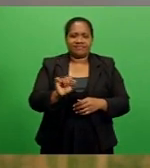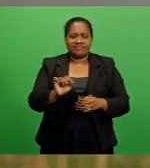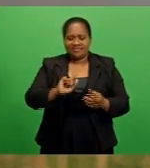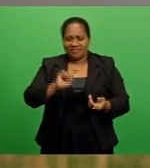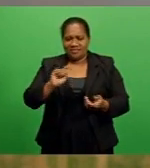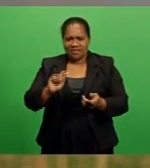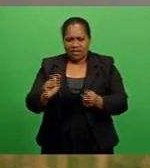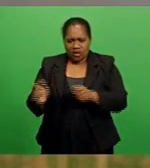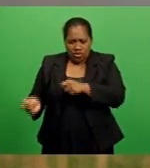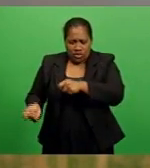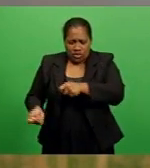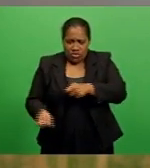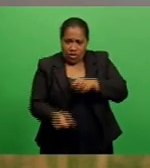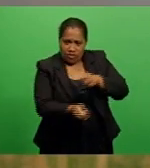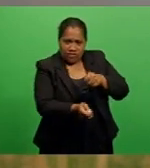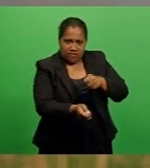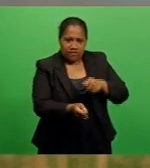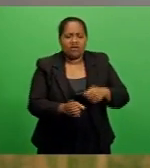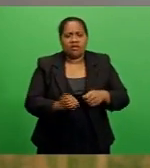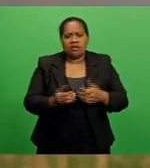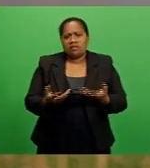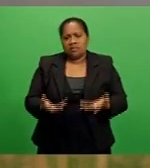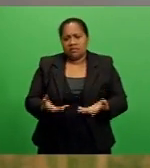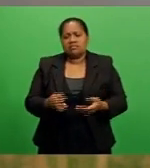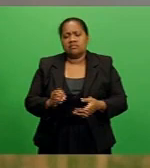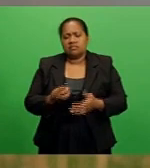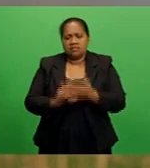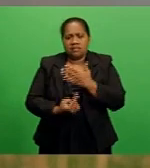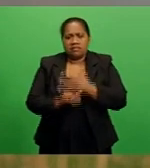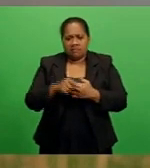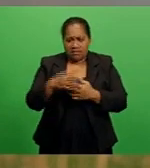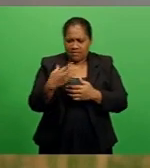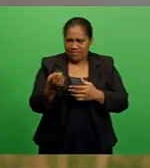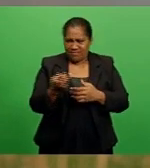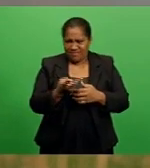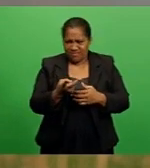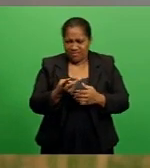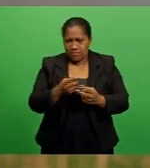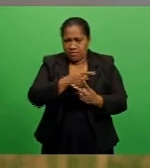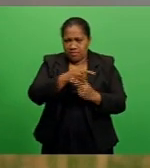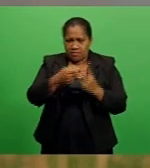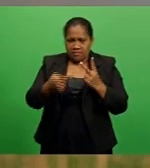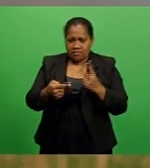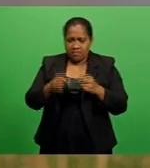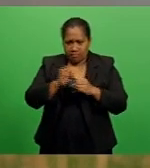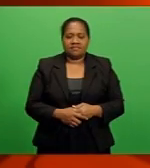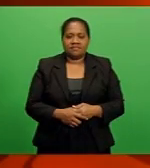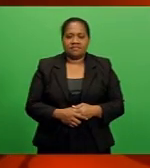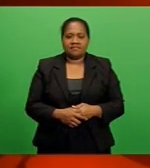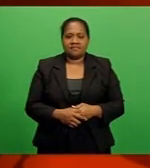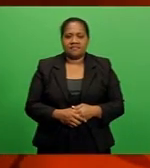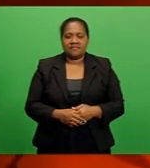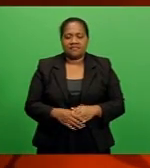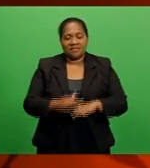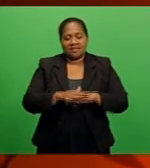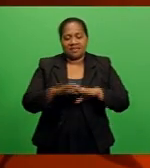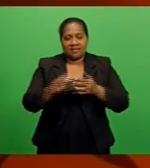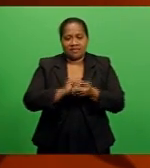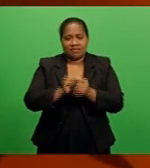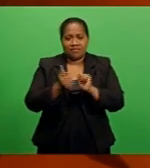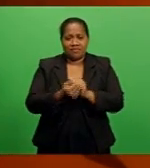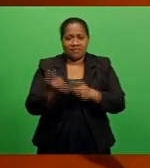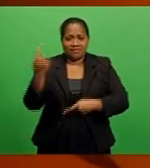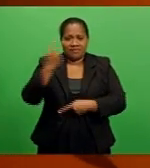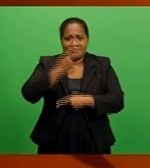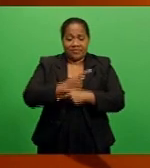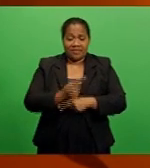RA both announced they would shun 2 courses owned by him in the wake of the storming of the U.S. Capitol. That's it from Sports Tonight.